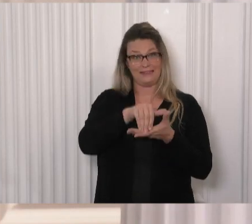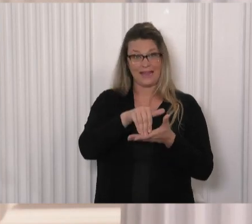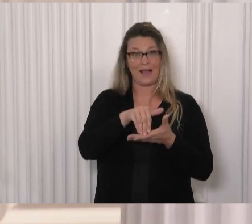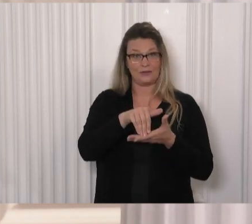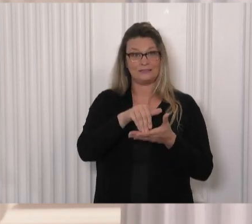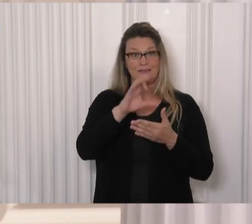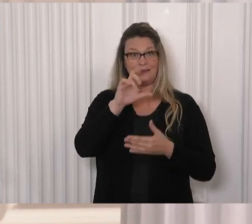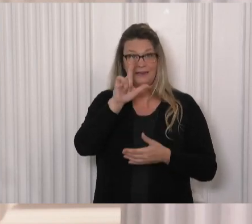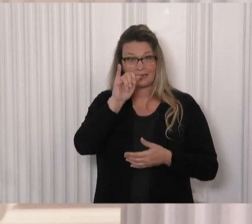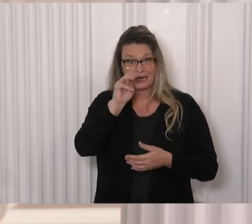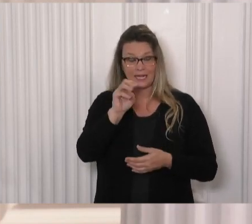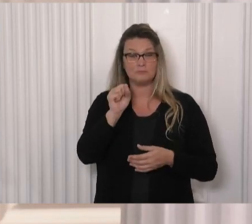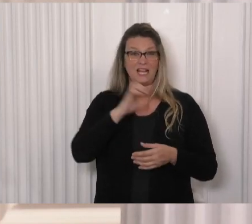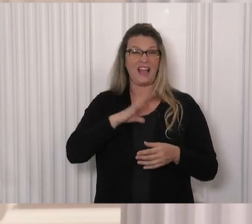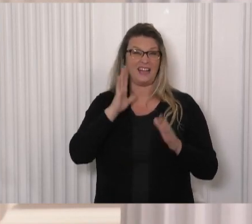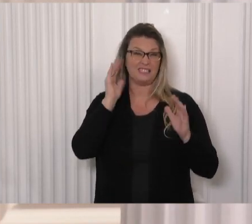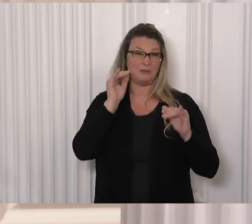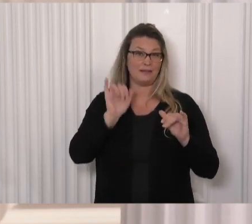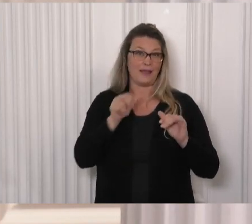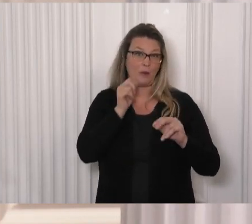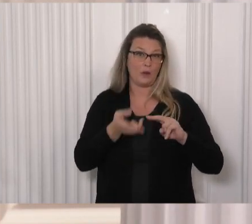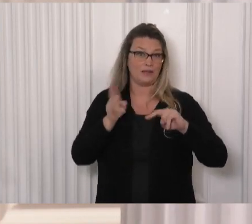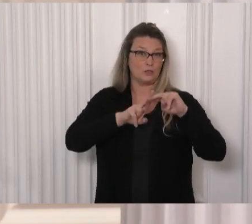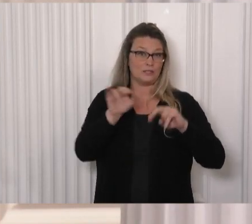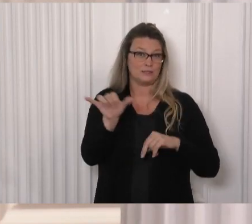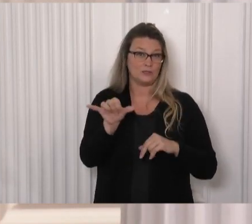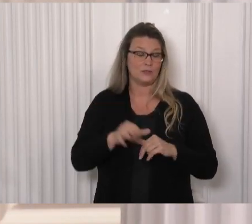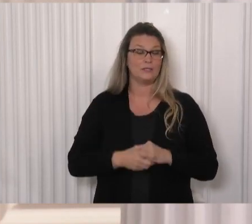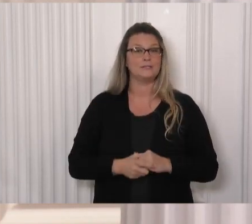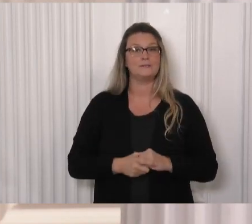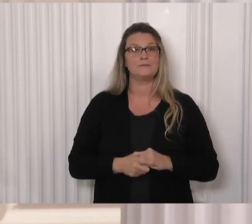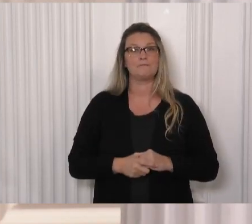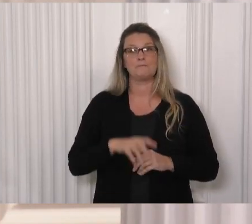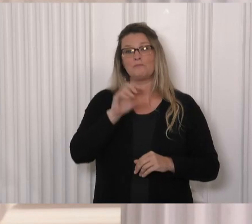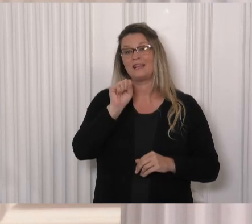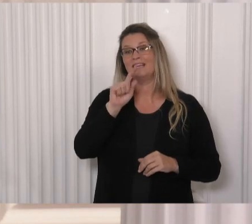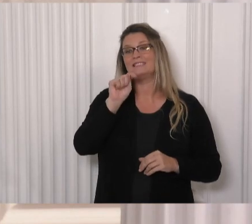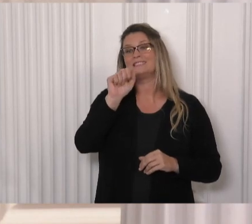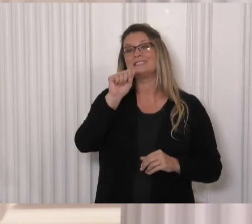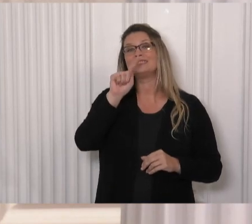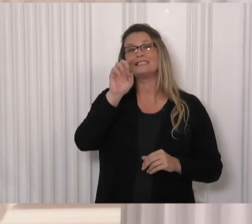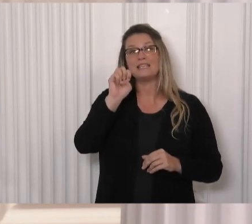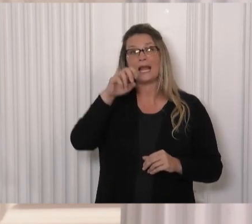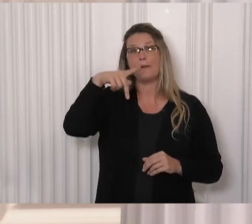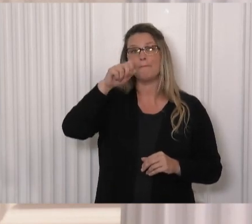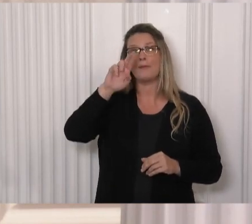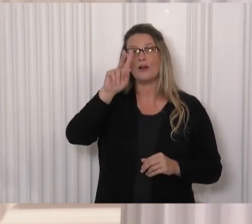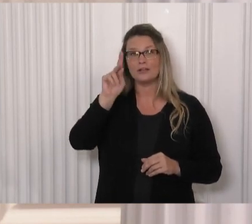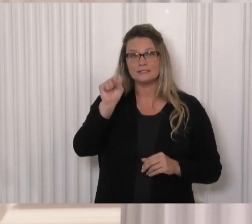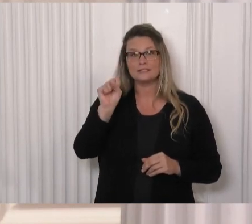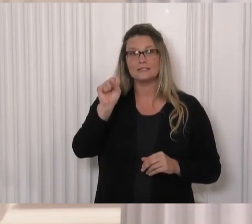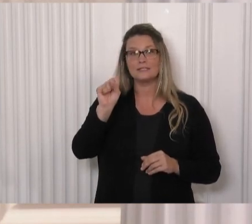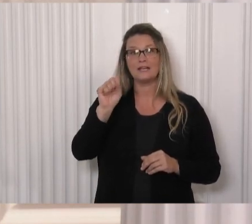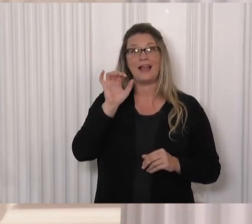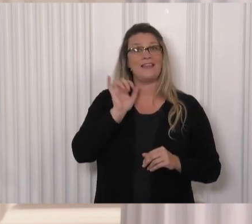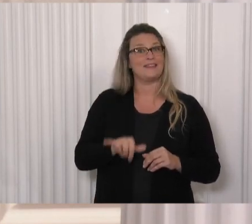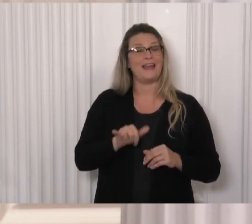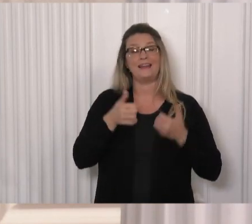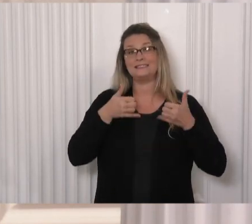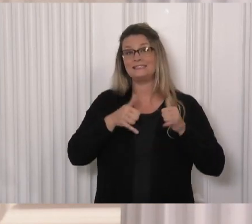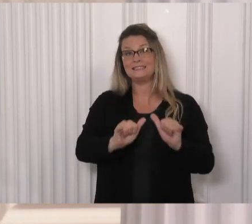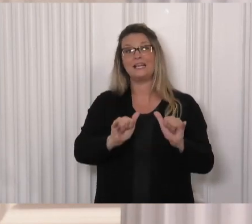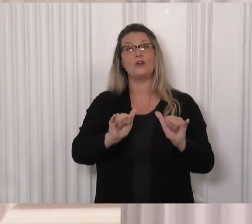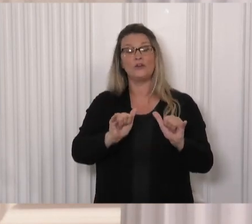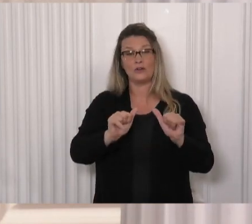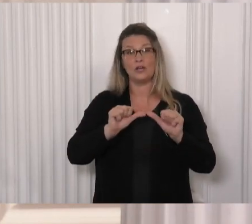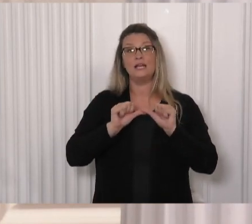that to even just go higher. As far as our state parks, I'd like to read this to you. As part of the continuing of